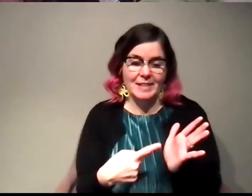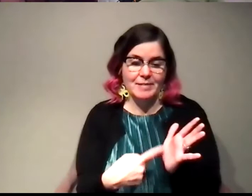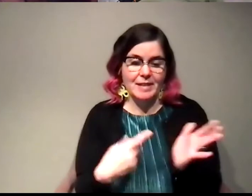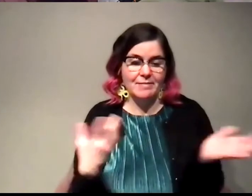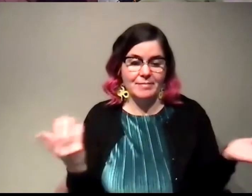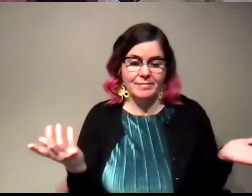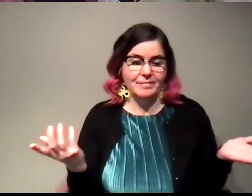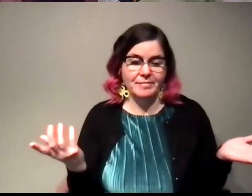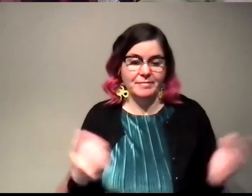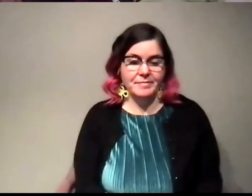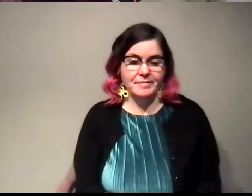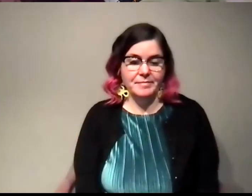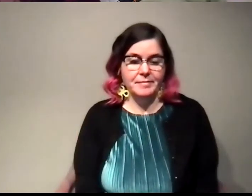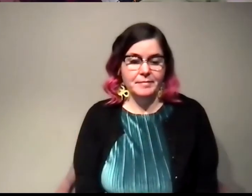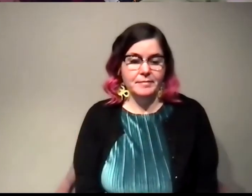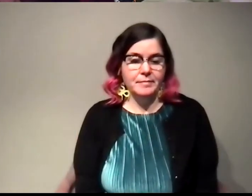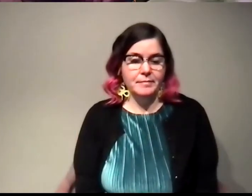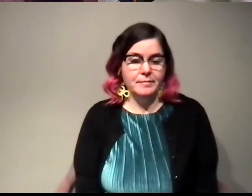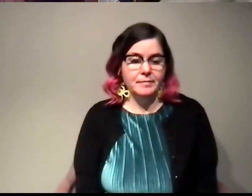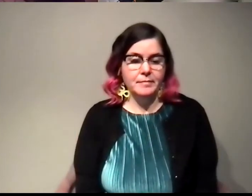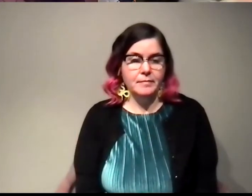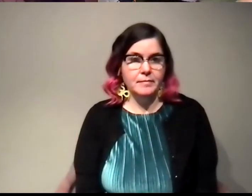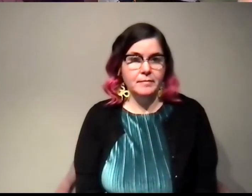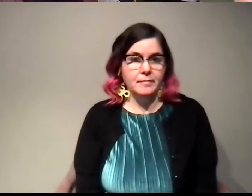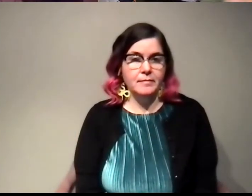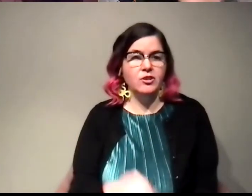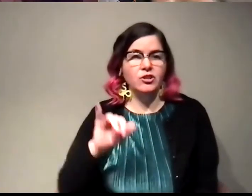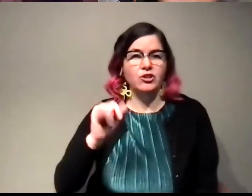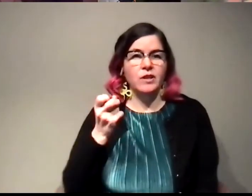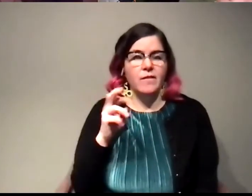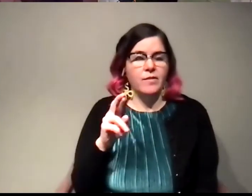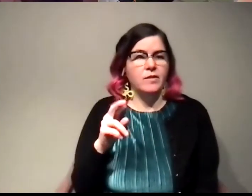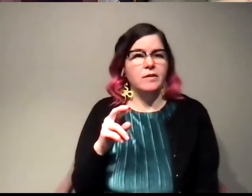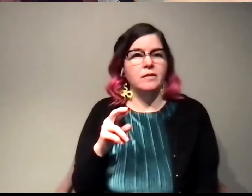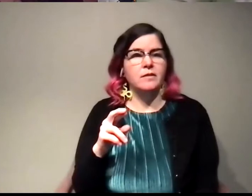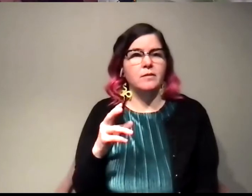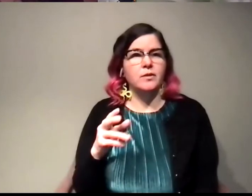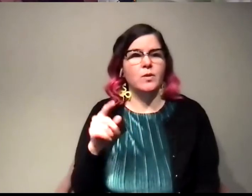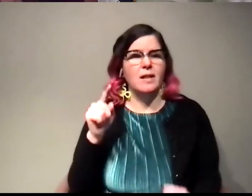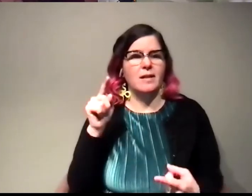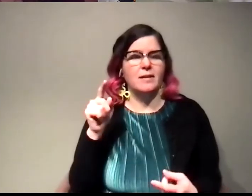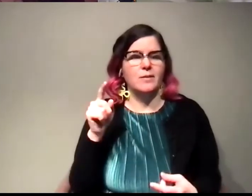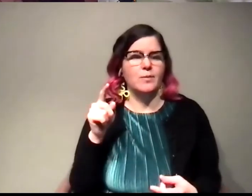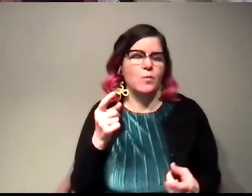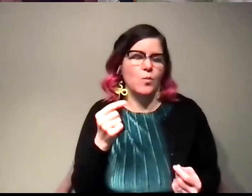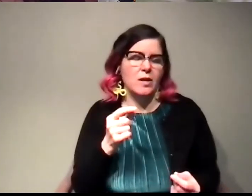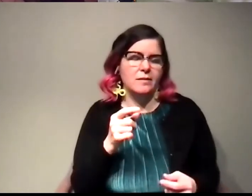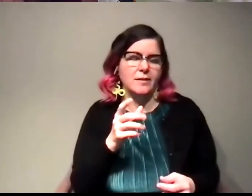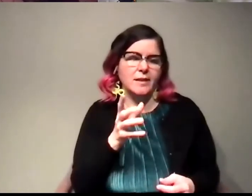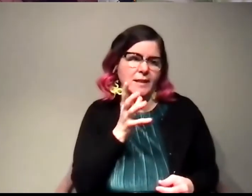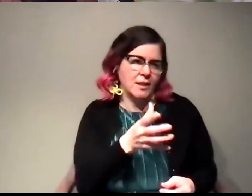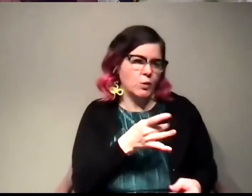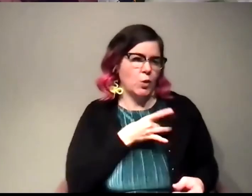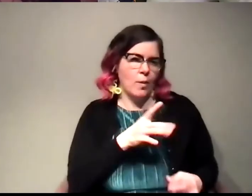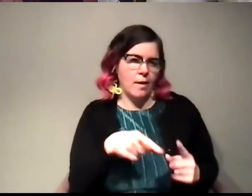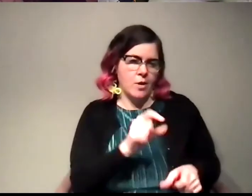unfortunately. Mm-hmm. Jennifer would like to know, what is your least favorite part of your job?